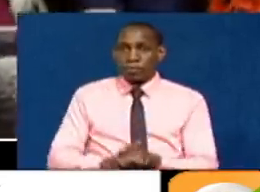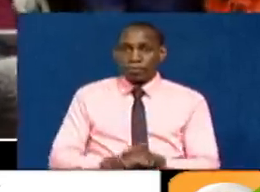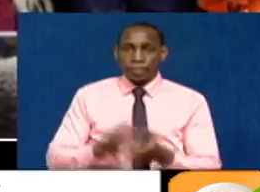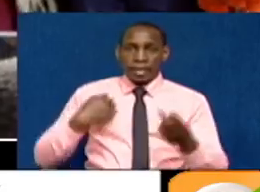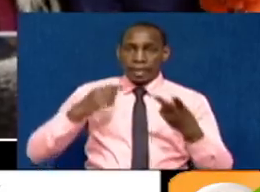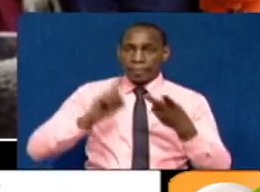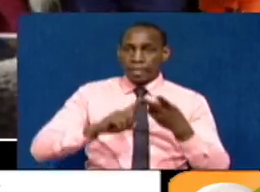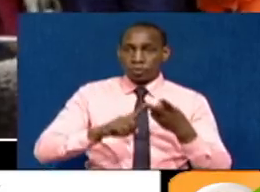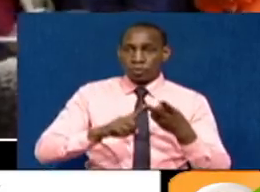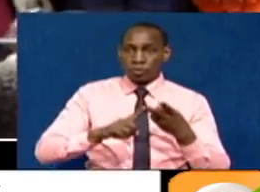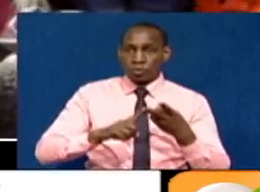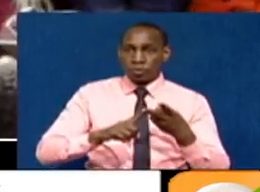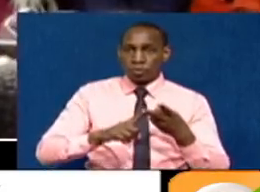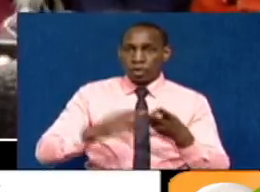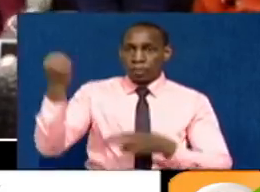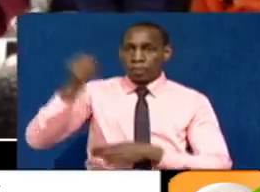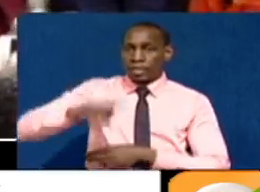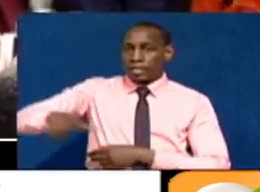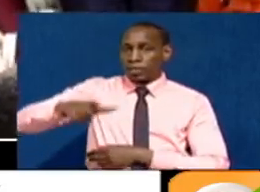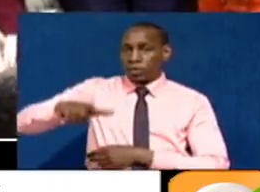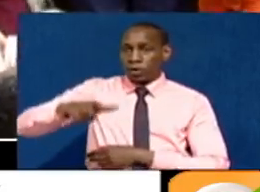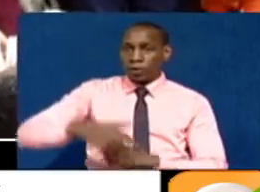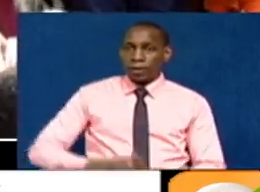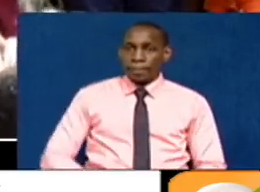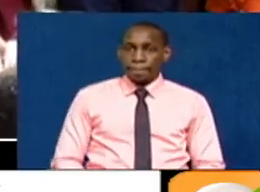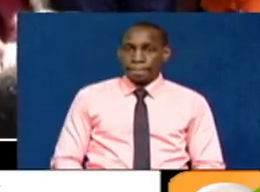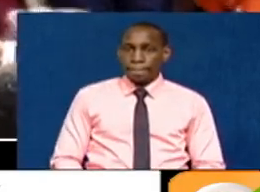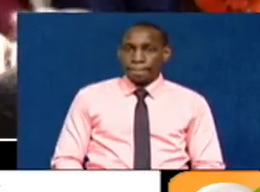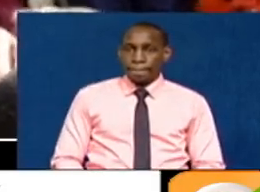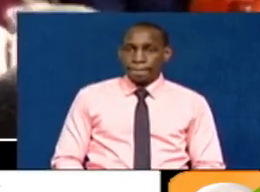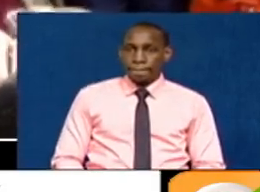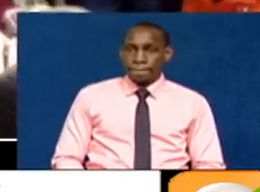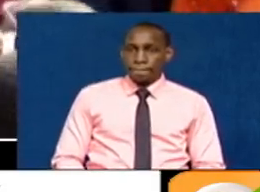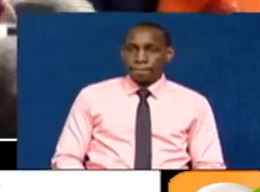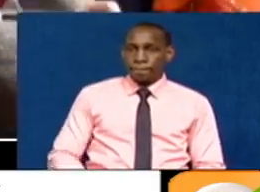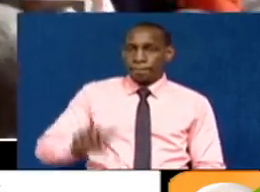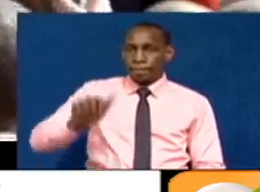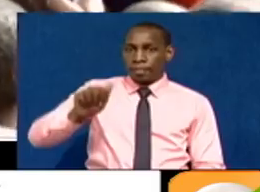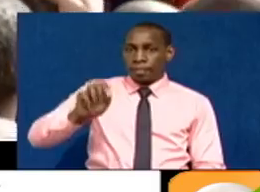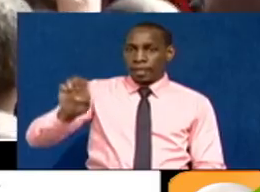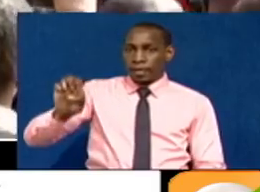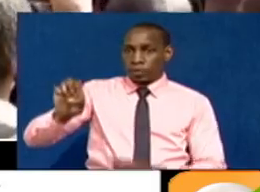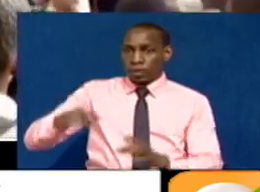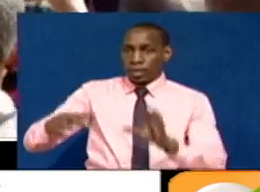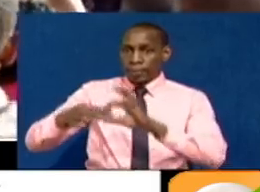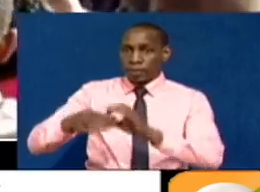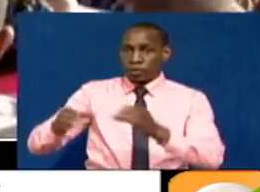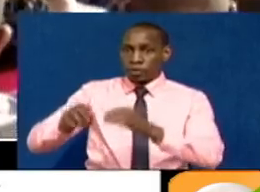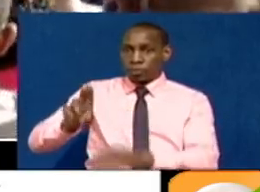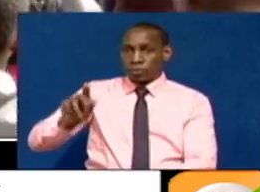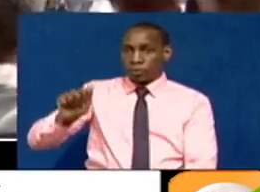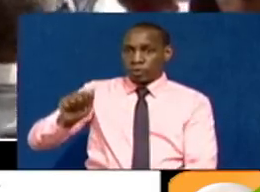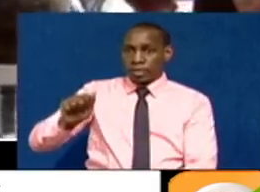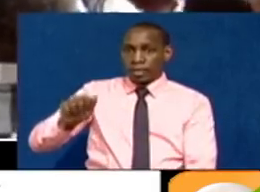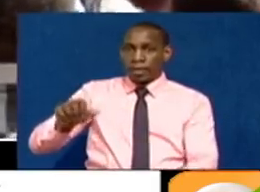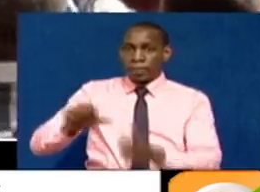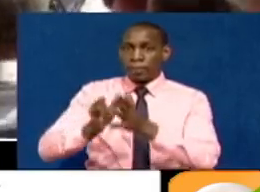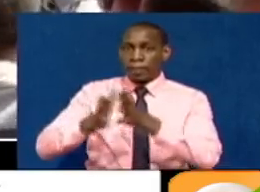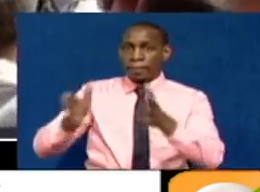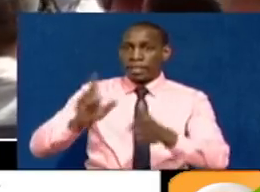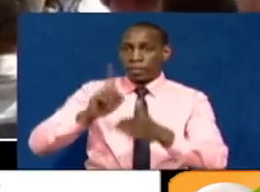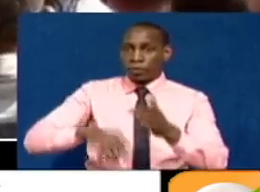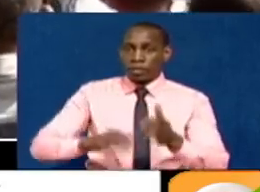Number two, you talk about how politics is local. And she's gone into a party where her biggest, probably so far,